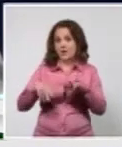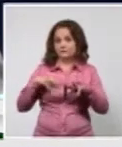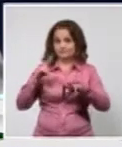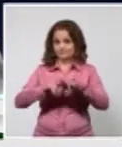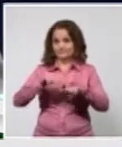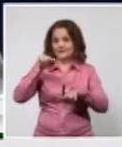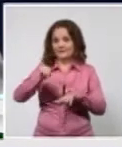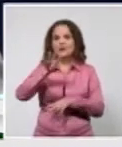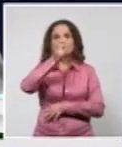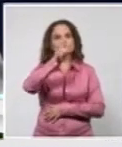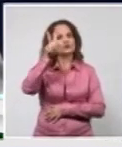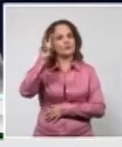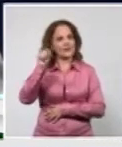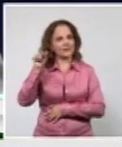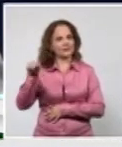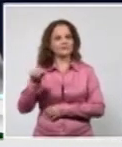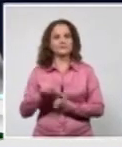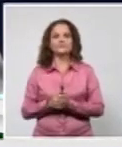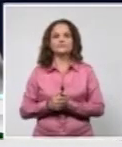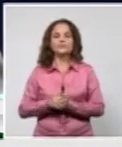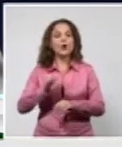314 in ICA's laboratories,